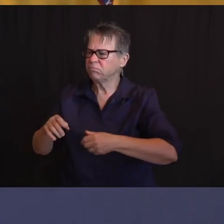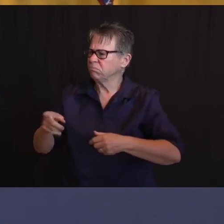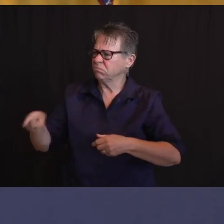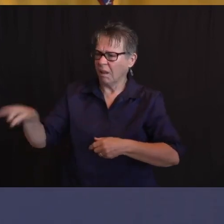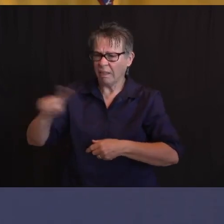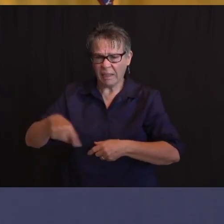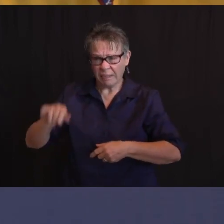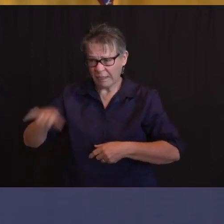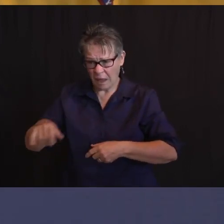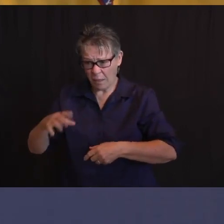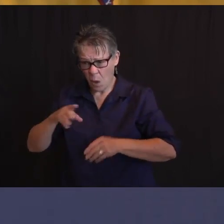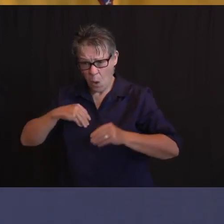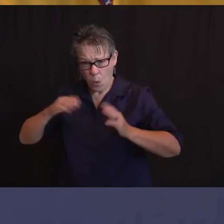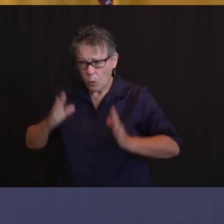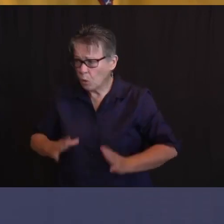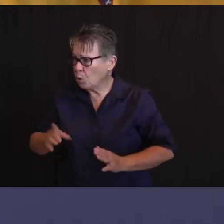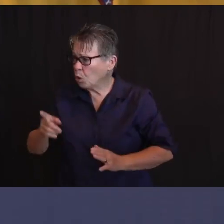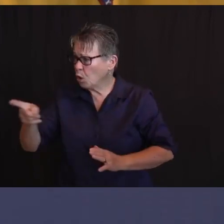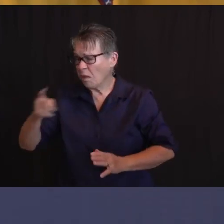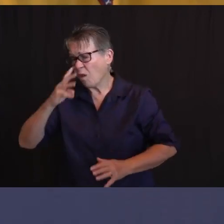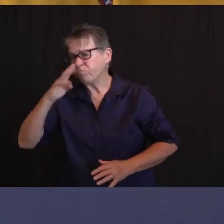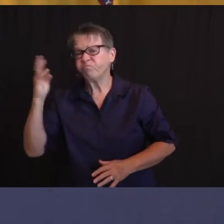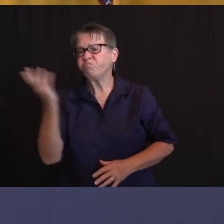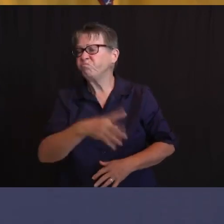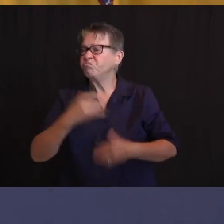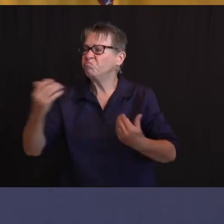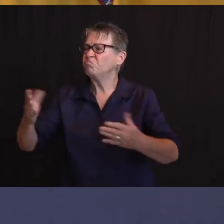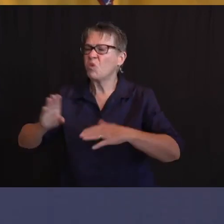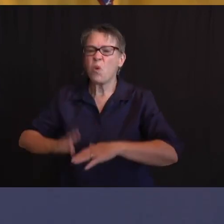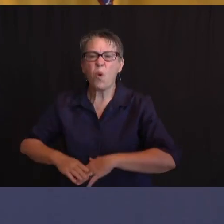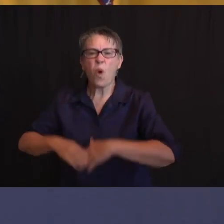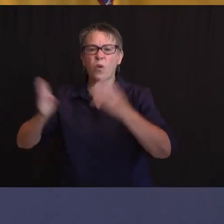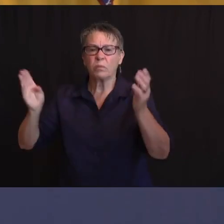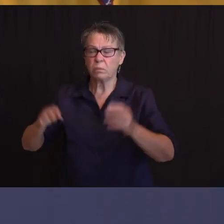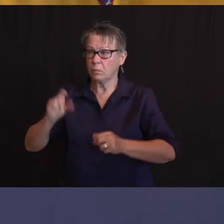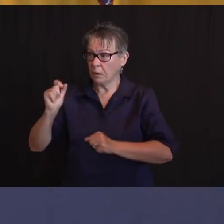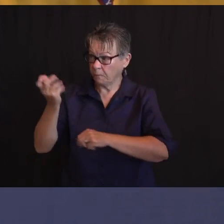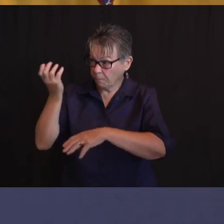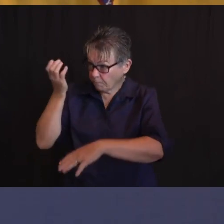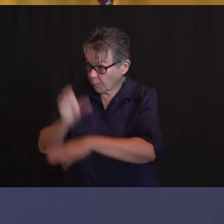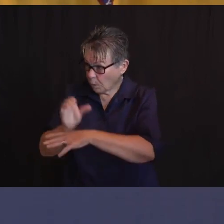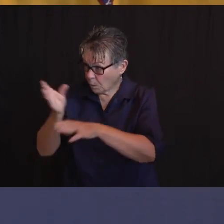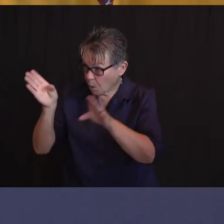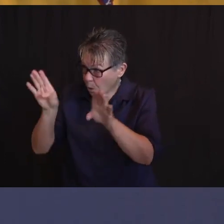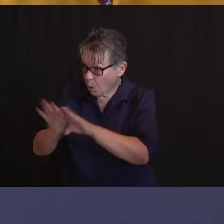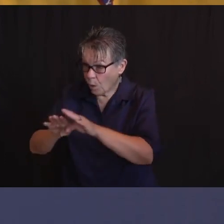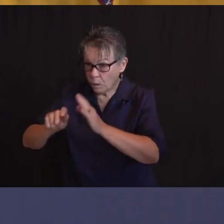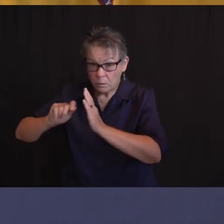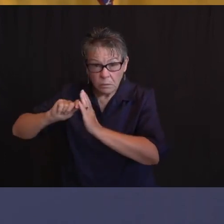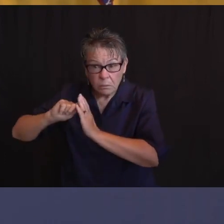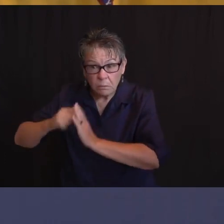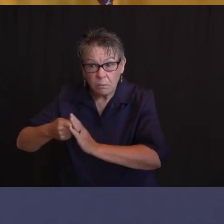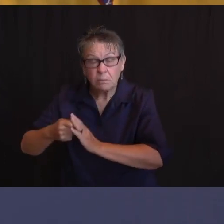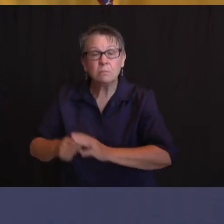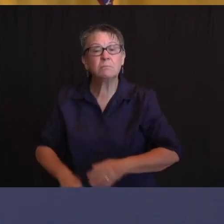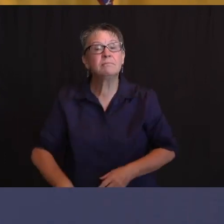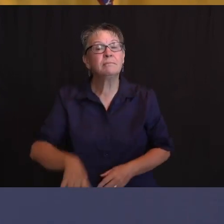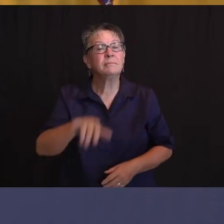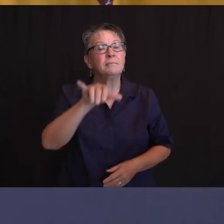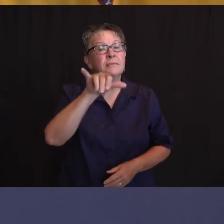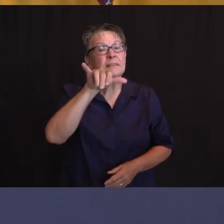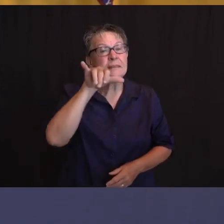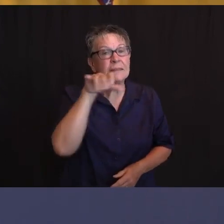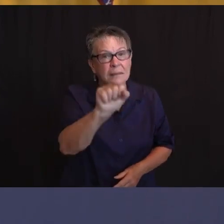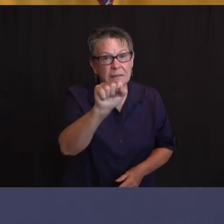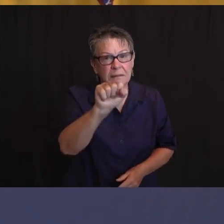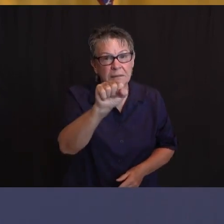and exercising our rights. I mean, indoor dining when we are not allowing it and when we have so much evidence, by the